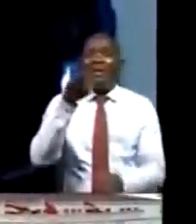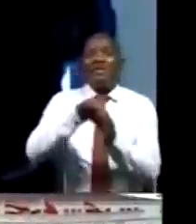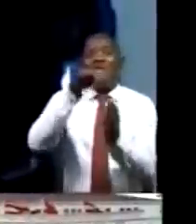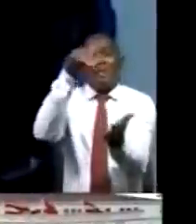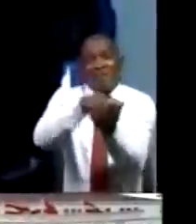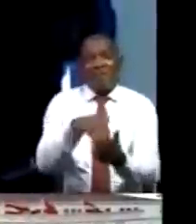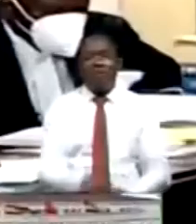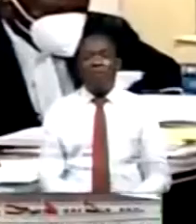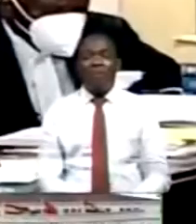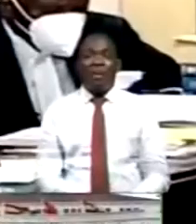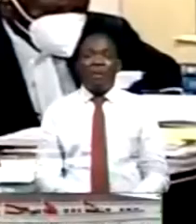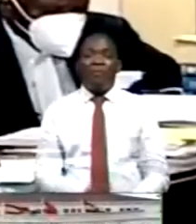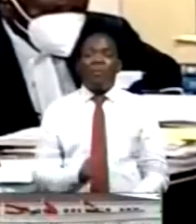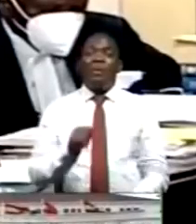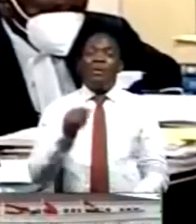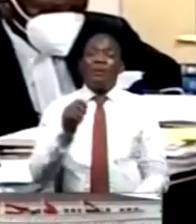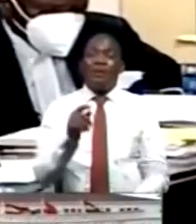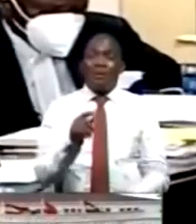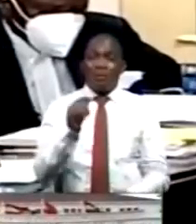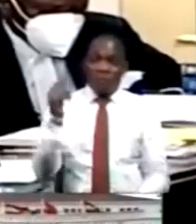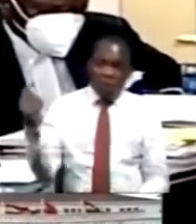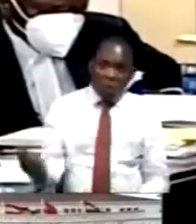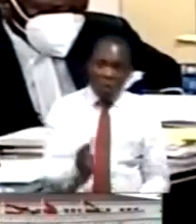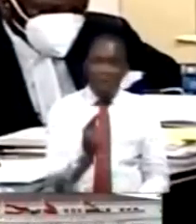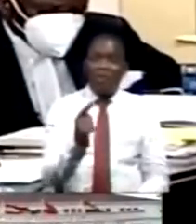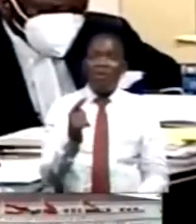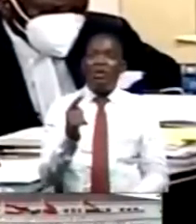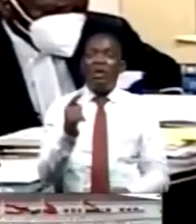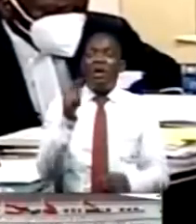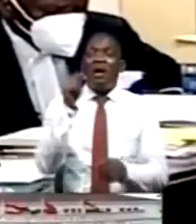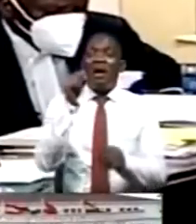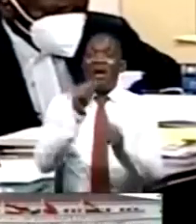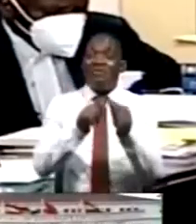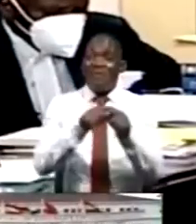time. And at all that times is when you are leaving,